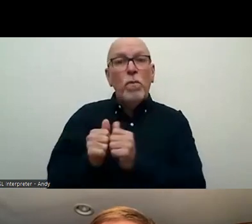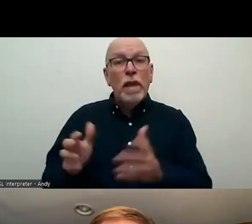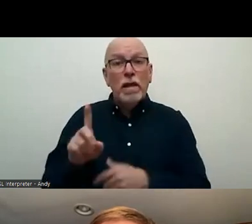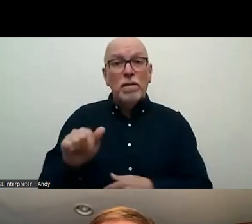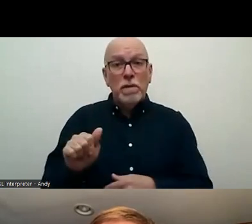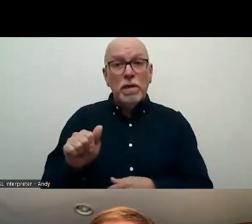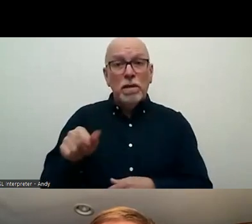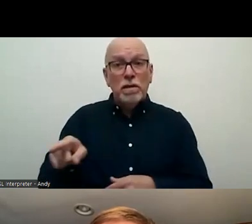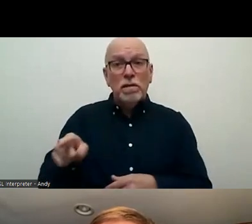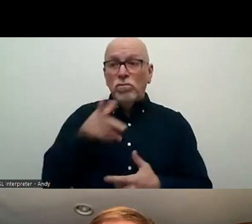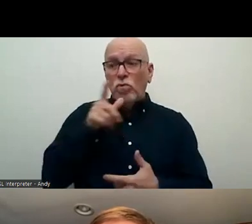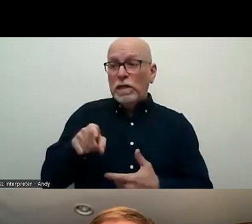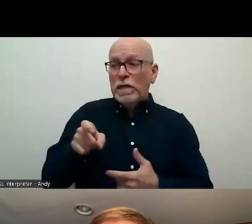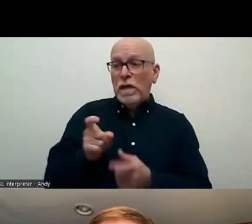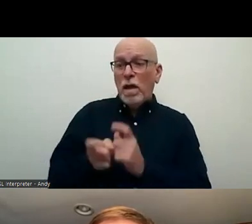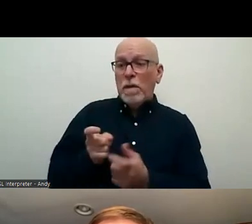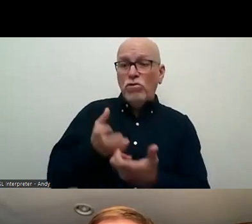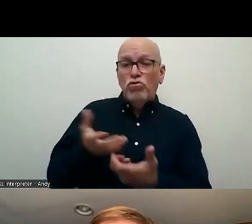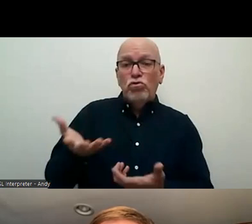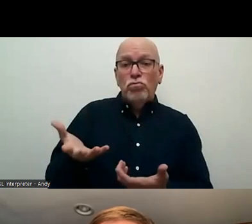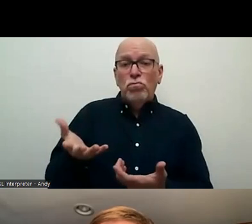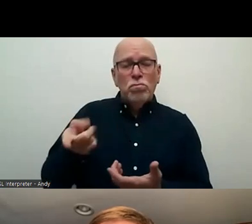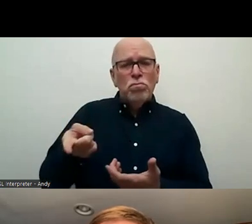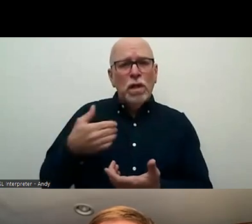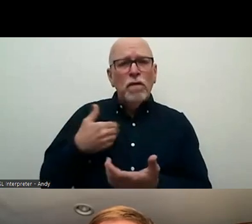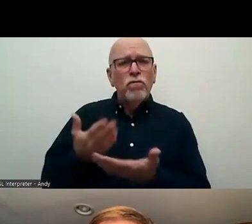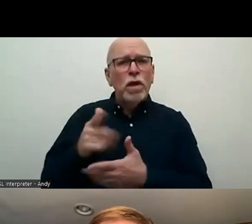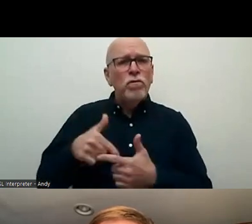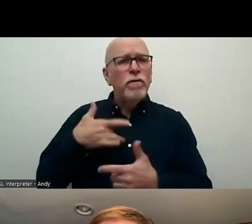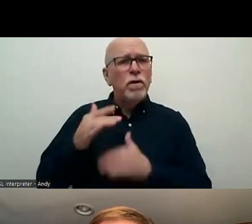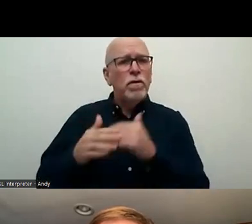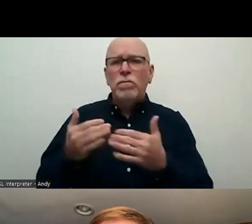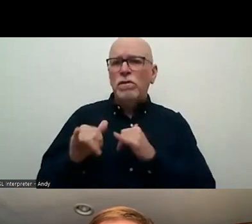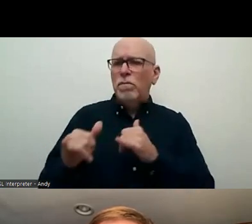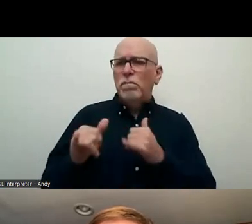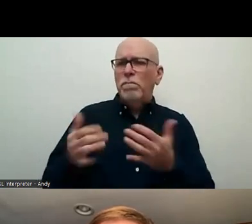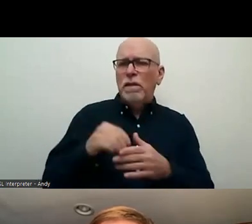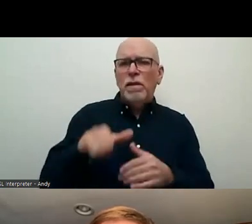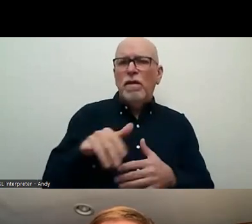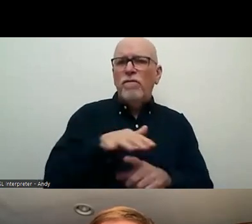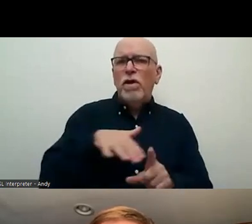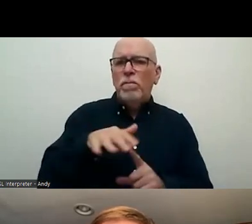who doesn't need those accommodations is entitled to be comfortable in that environment.